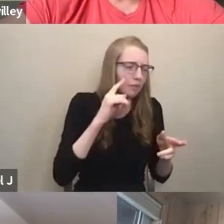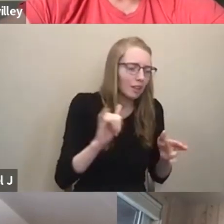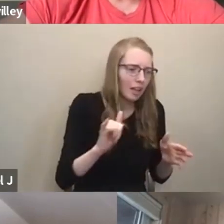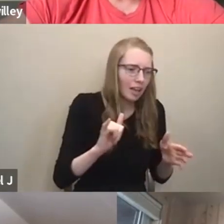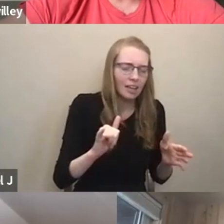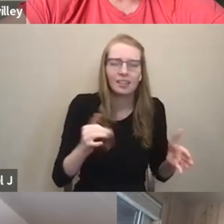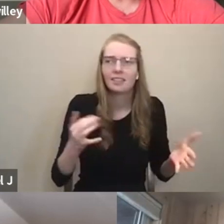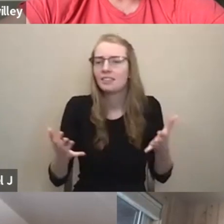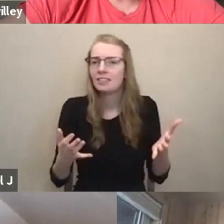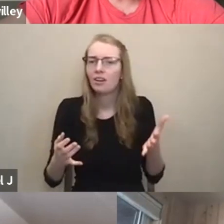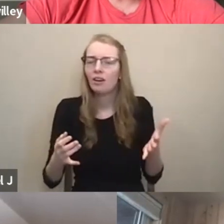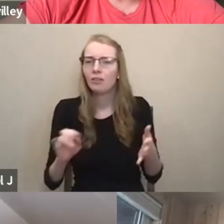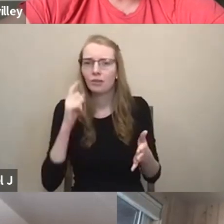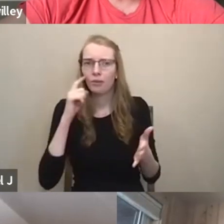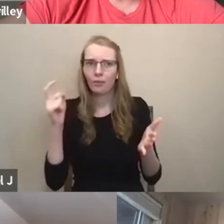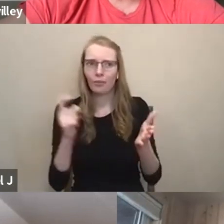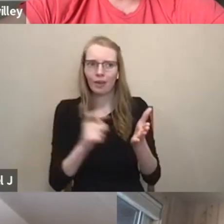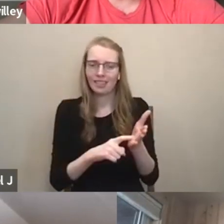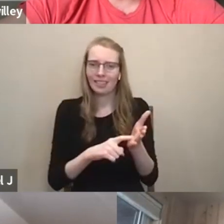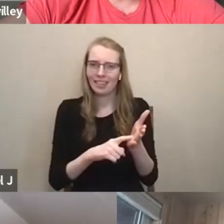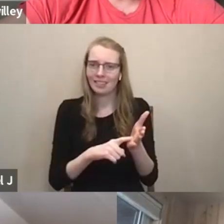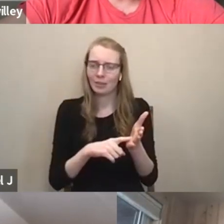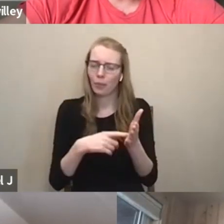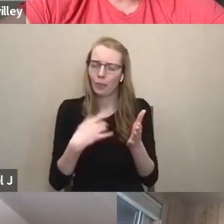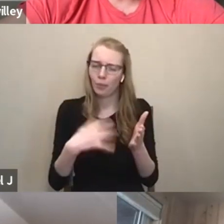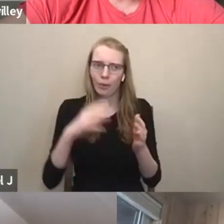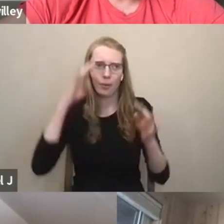is such an integral part of creativity,